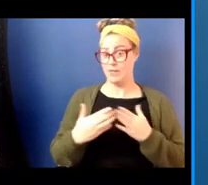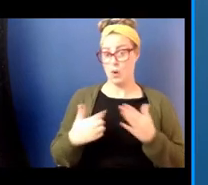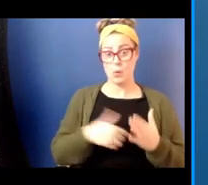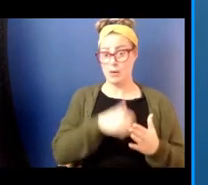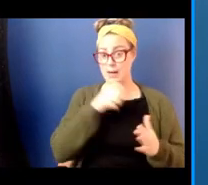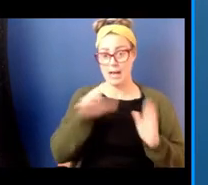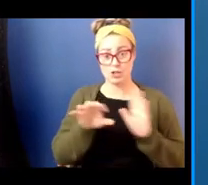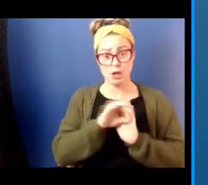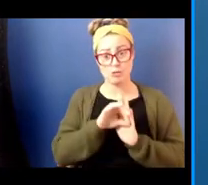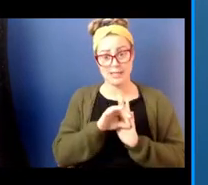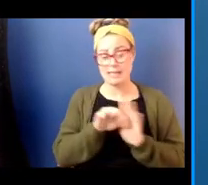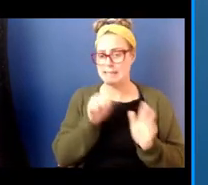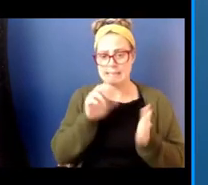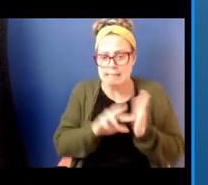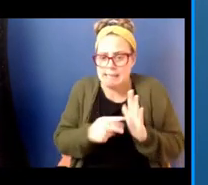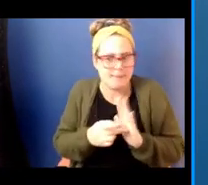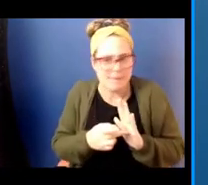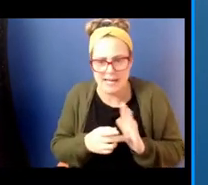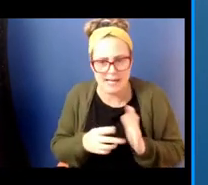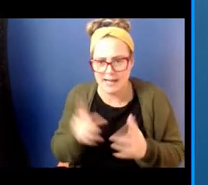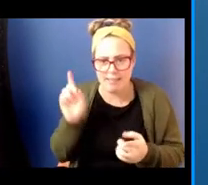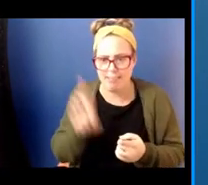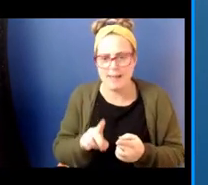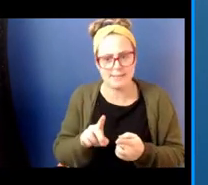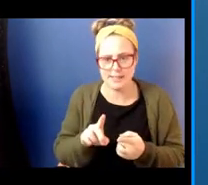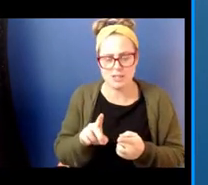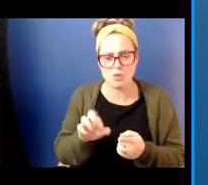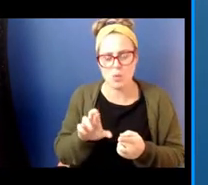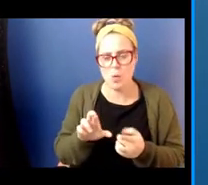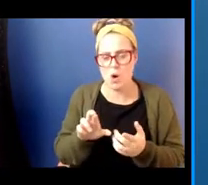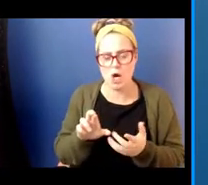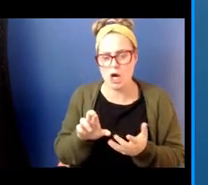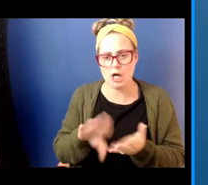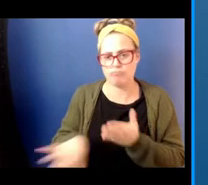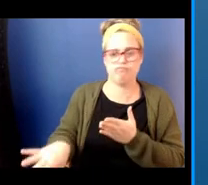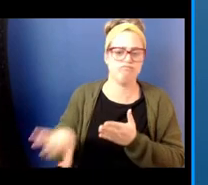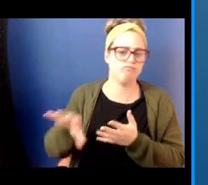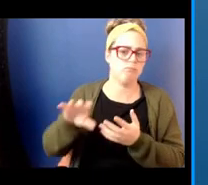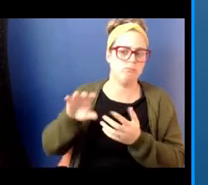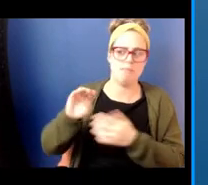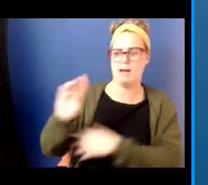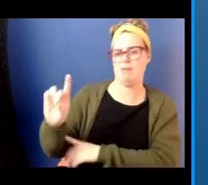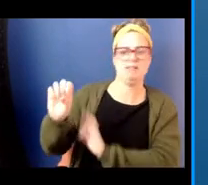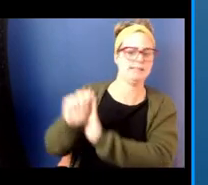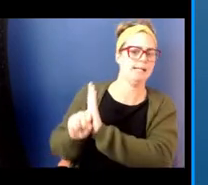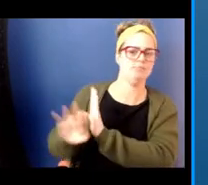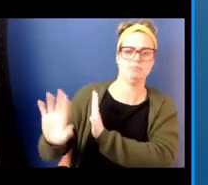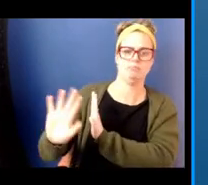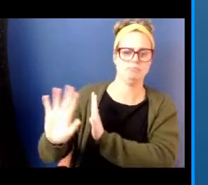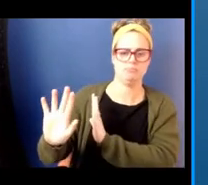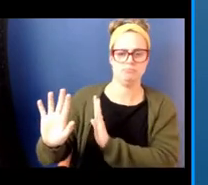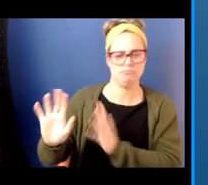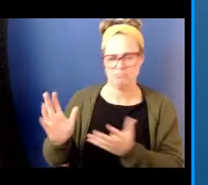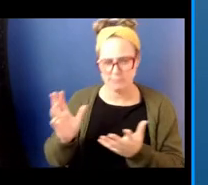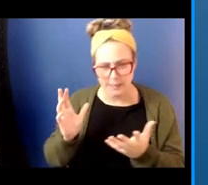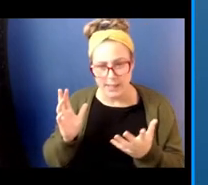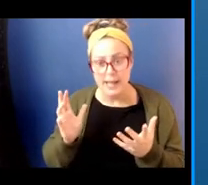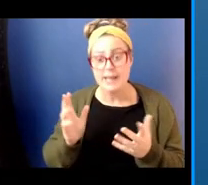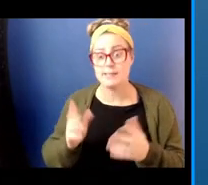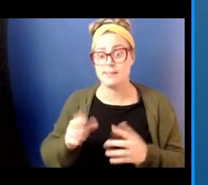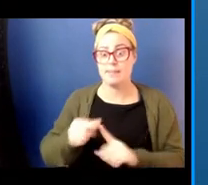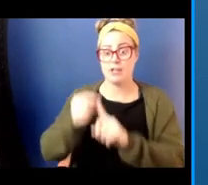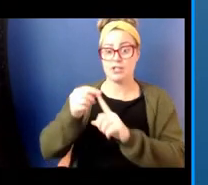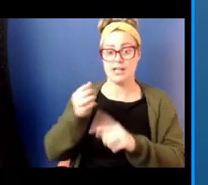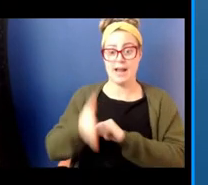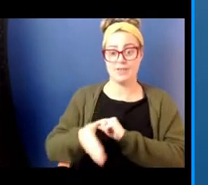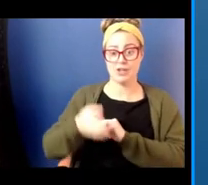or diminishes the state of Maryland in any way especially after the historic election that we just had and for those of you